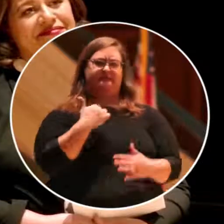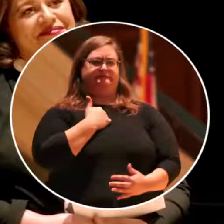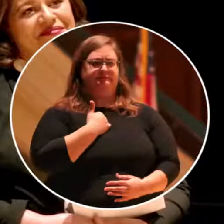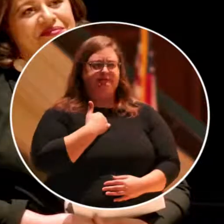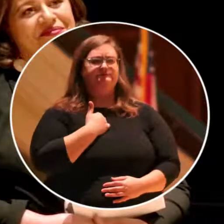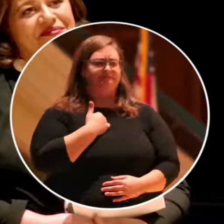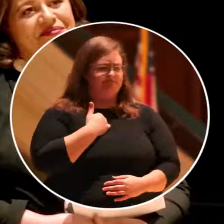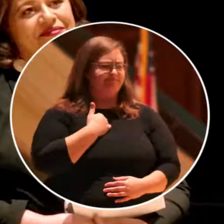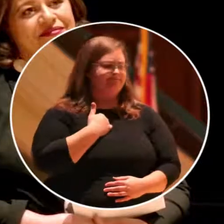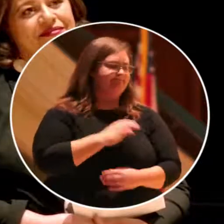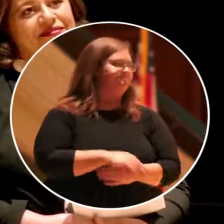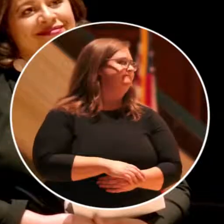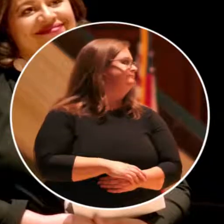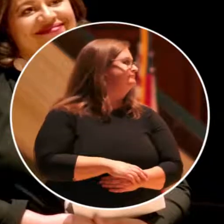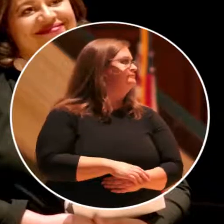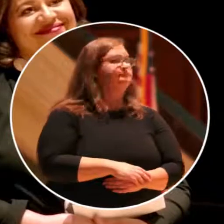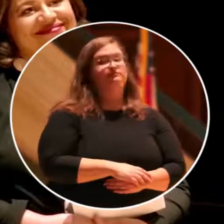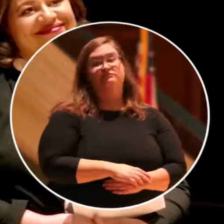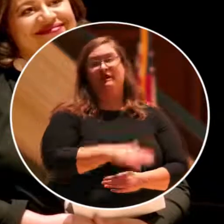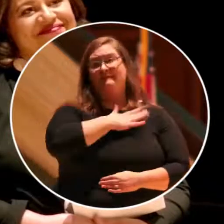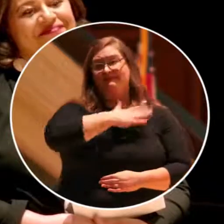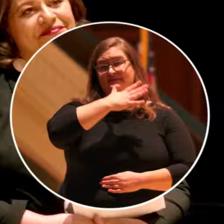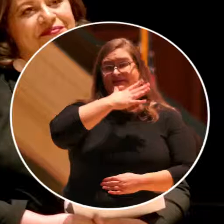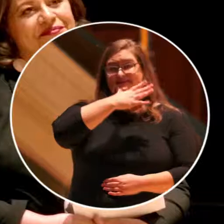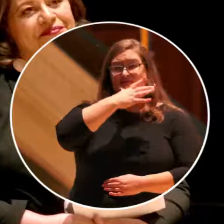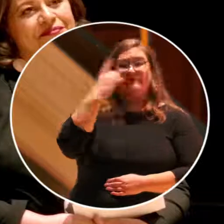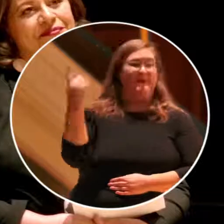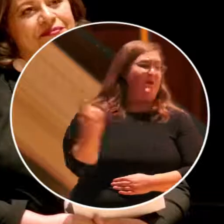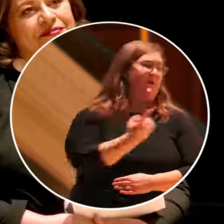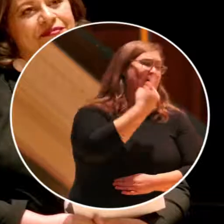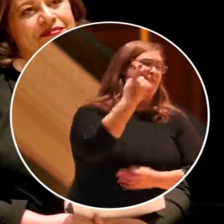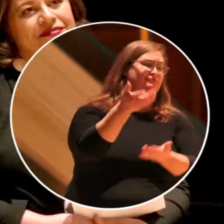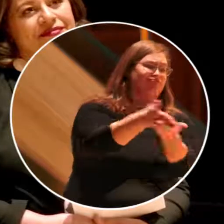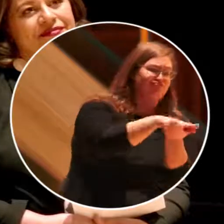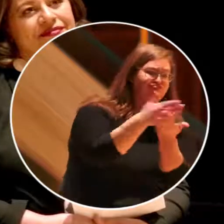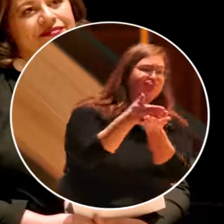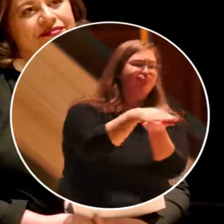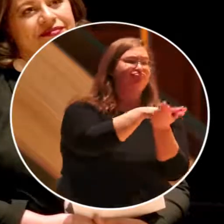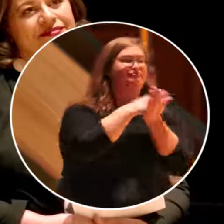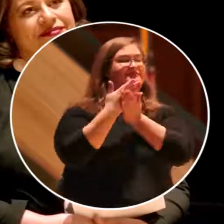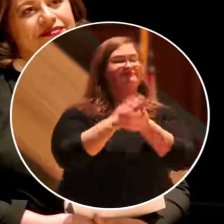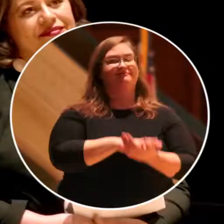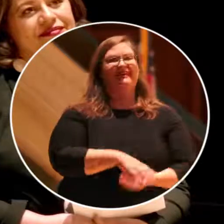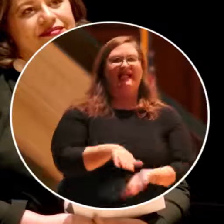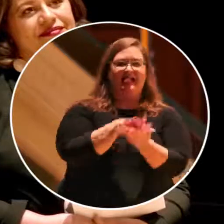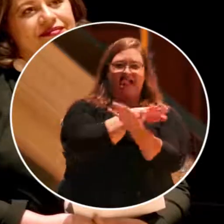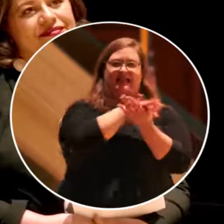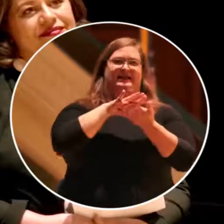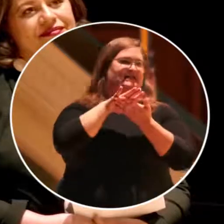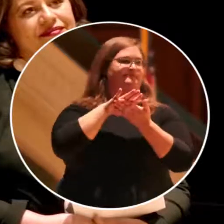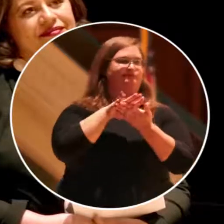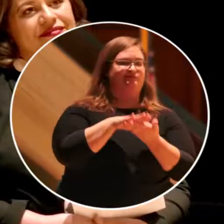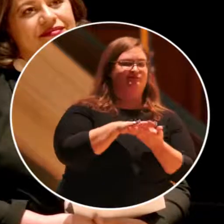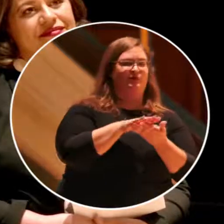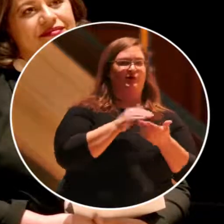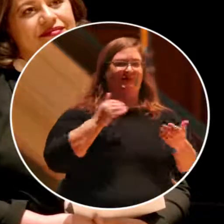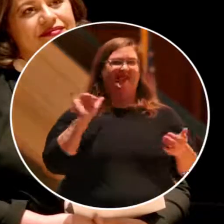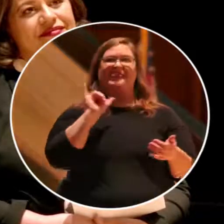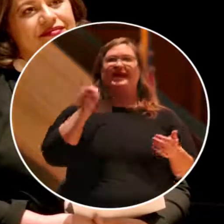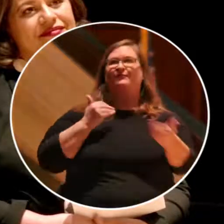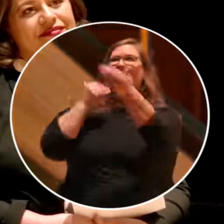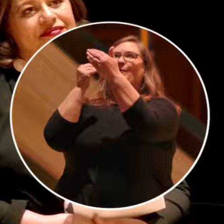cooking, cleaning some more. Cleanliness is next to godliness. The sound of the vacuum